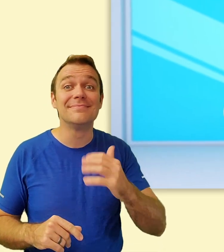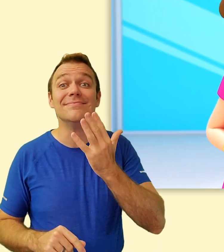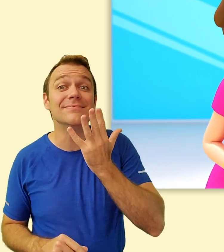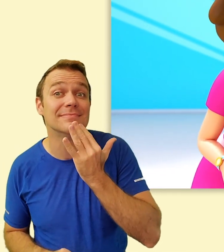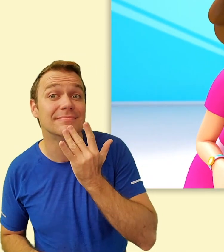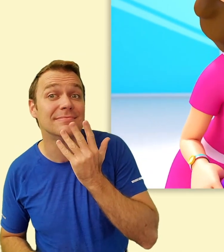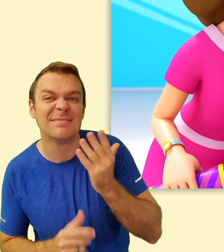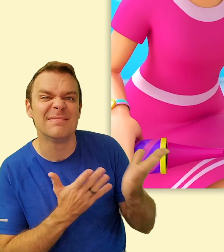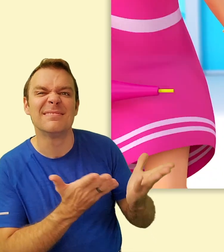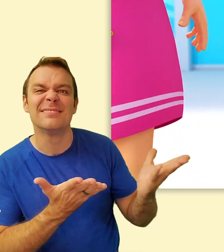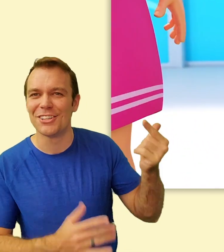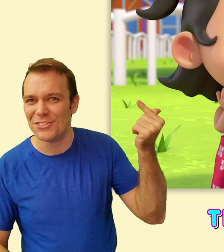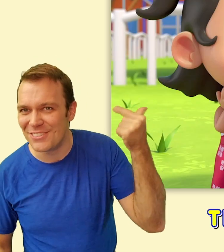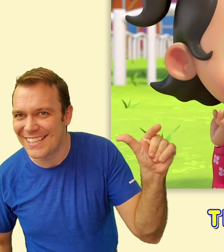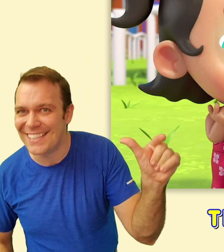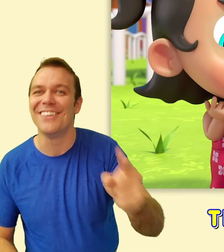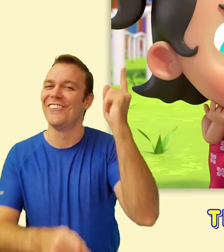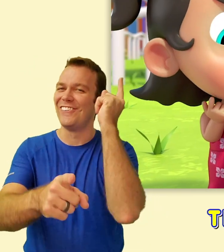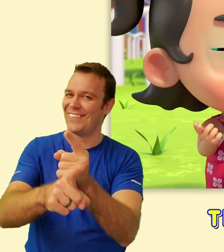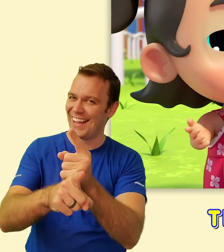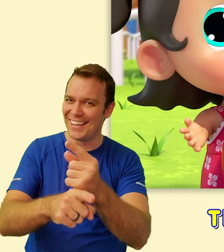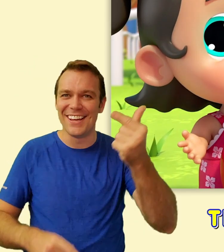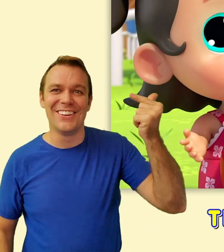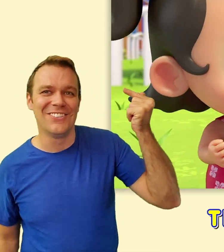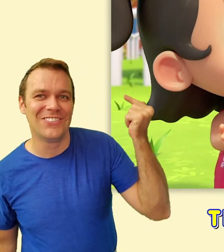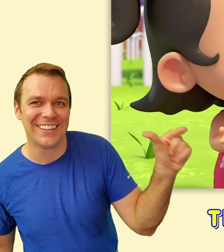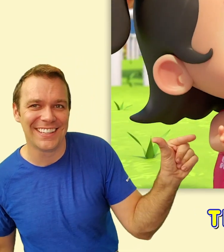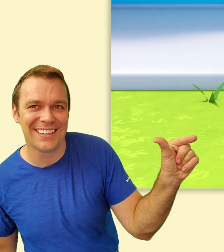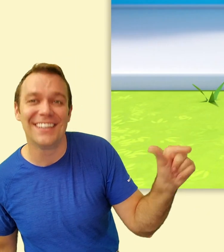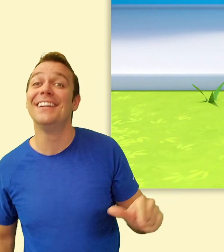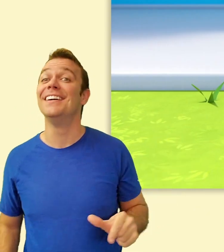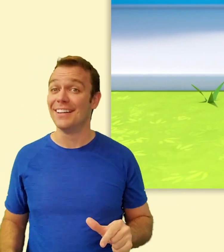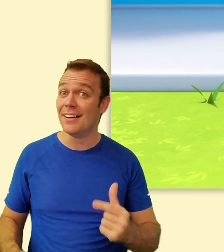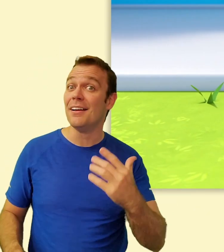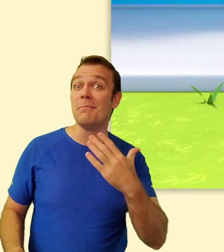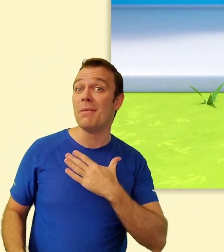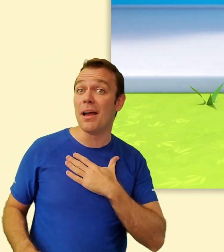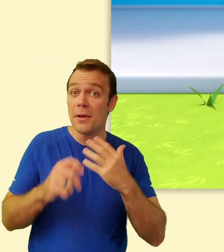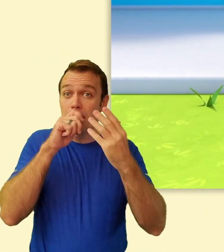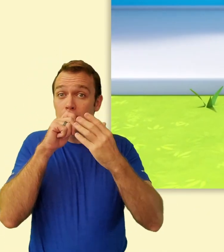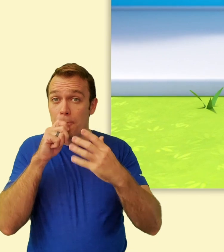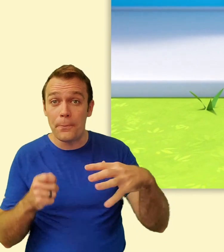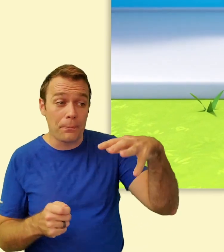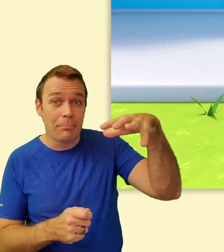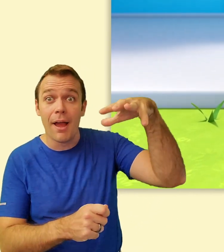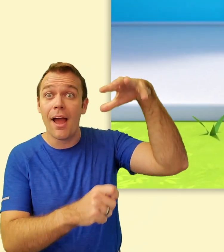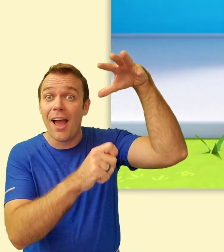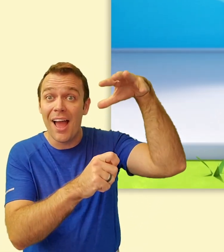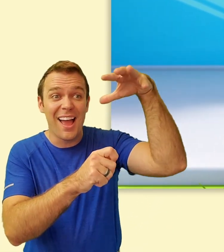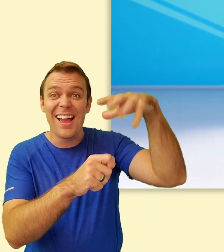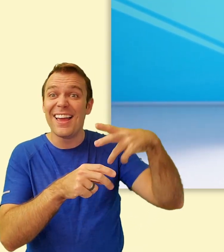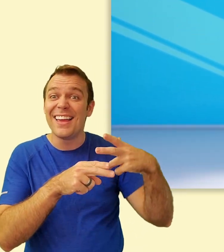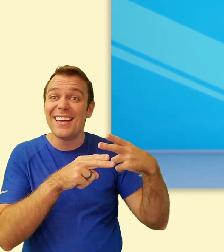What color is this? Green? That's right, it's green. My balloon